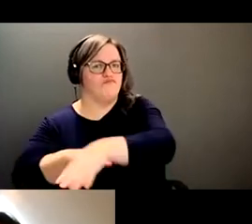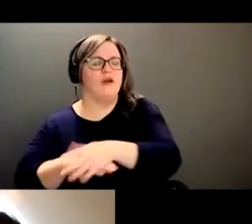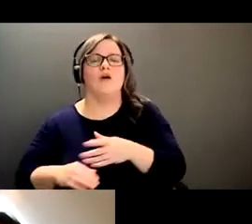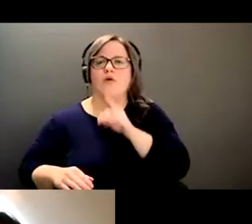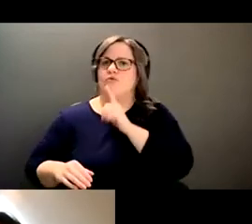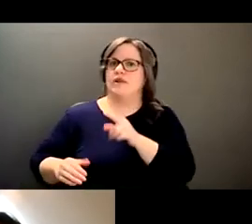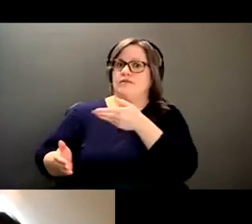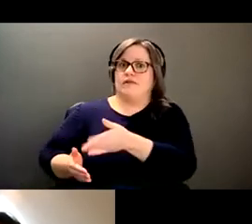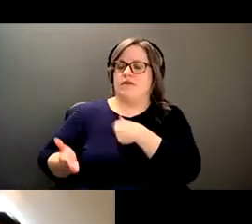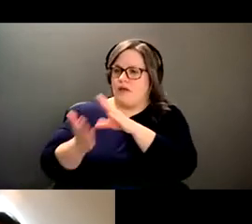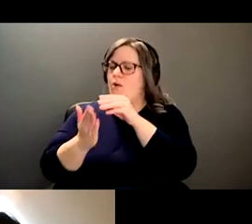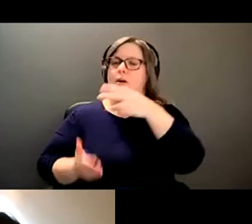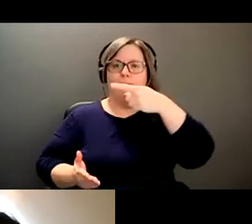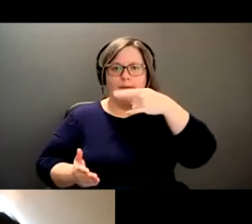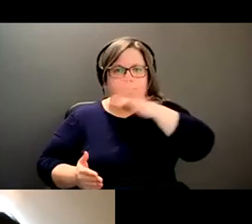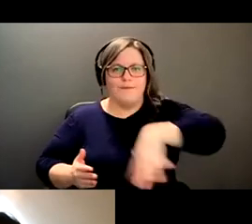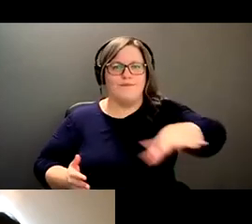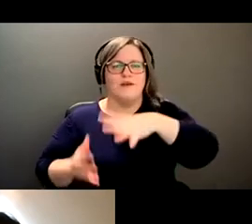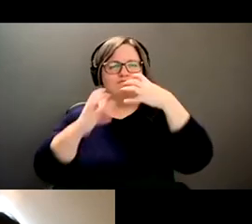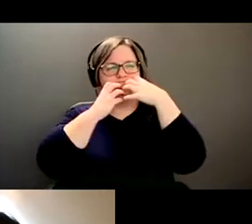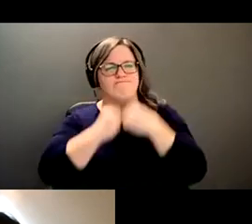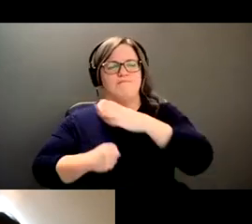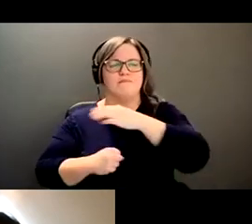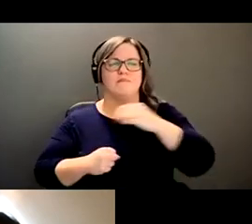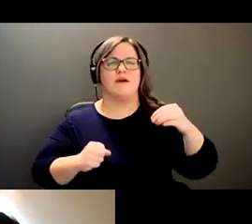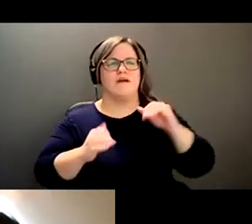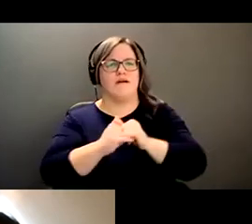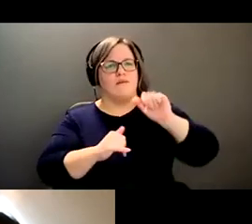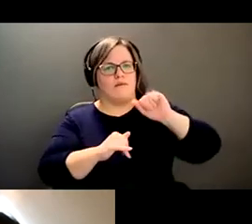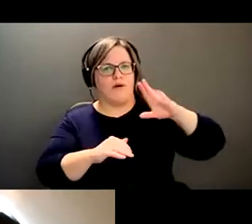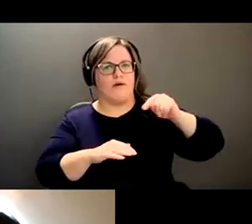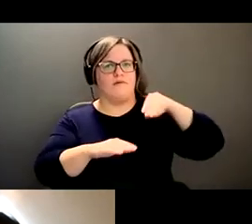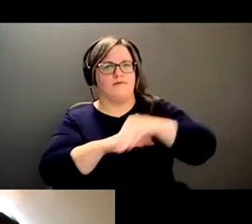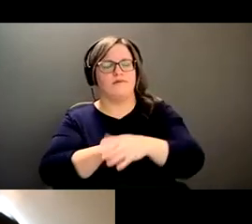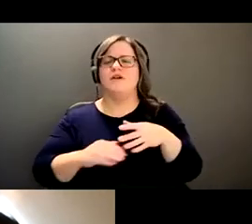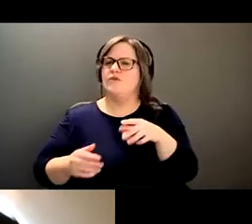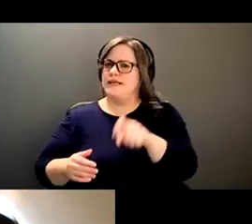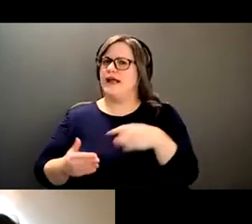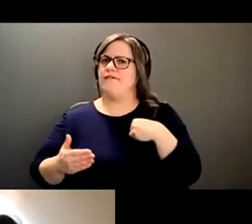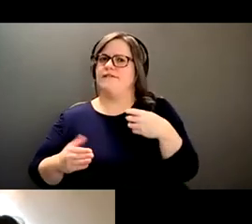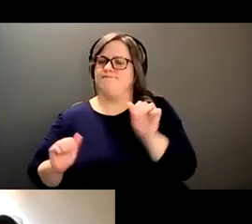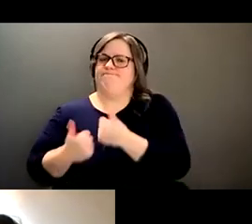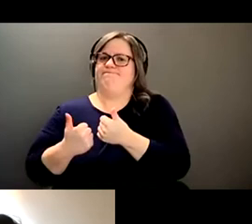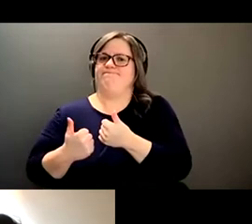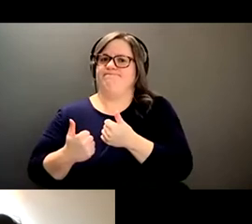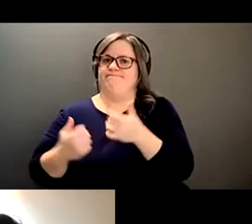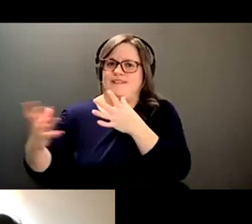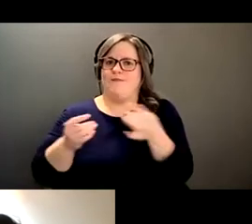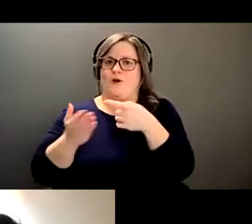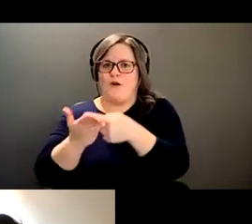and the value of arts in kind of bringing people together and fostering difficult but important conversations. So I'm excited to be